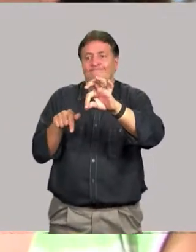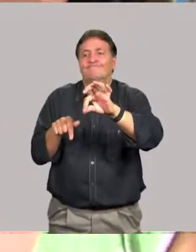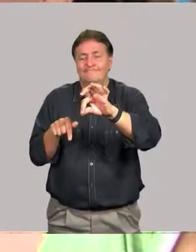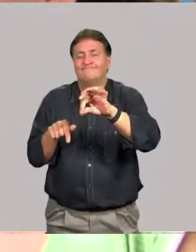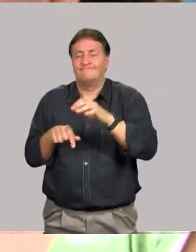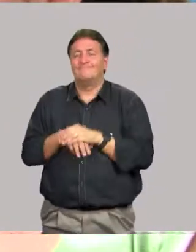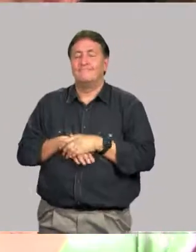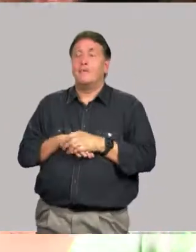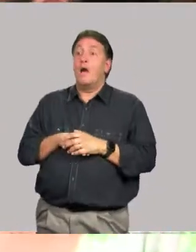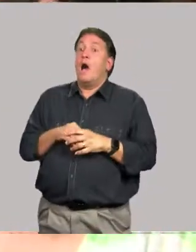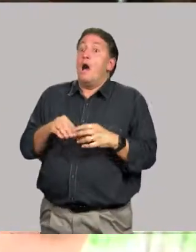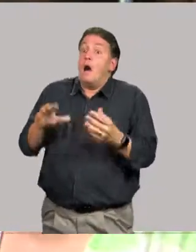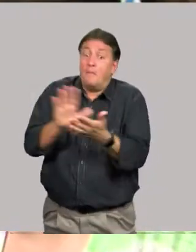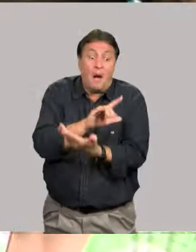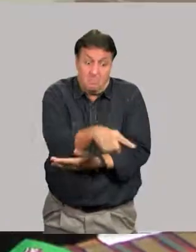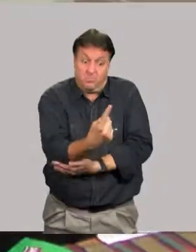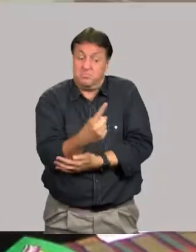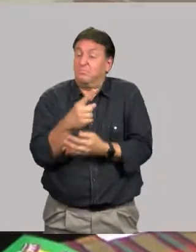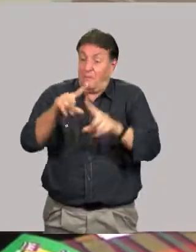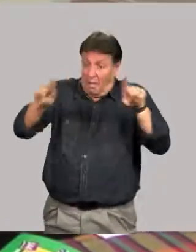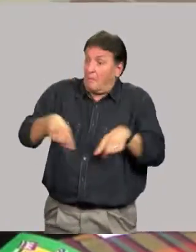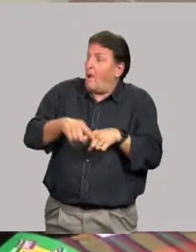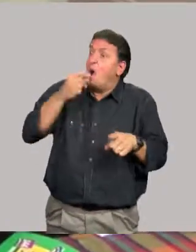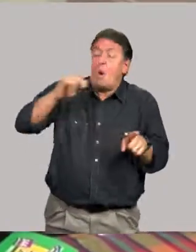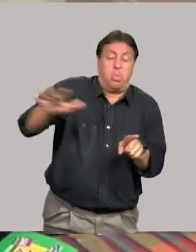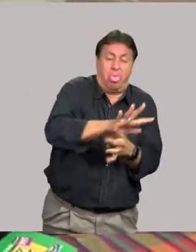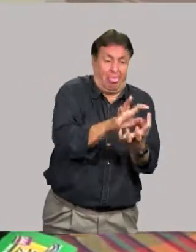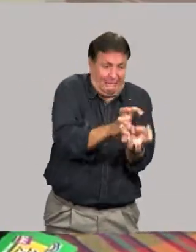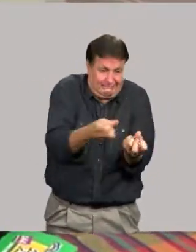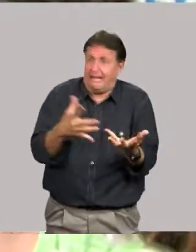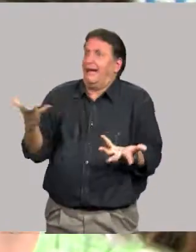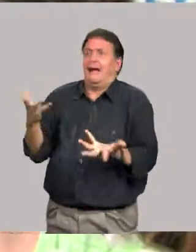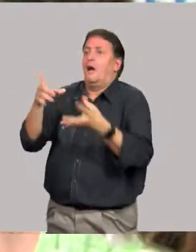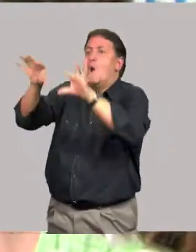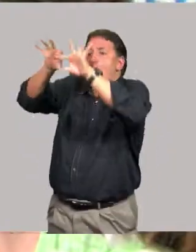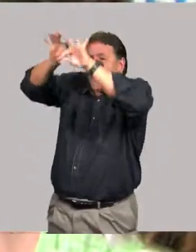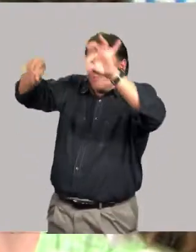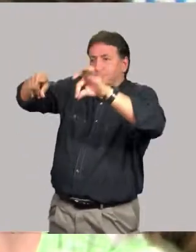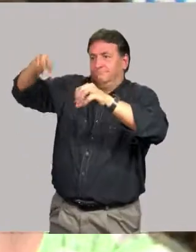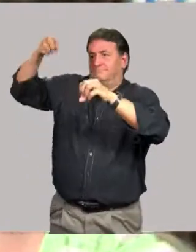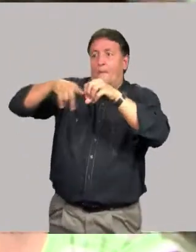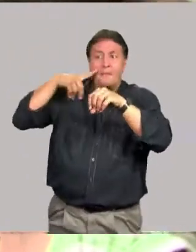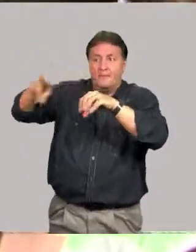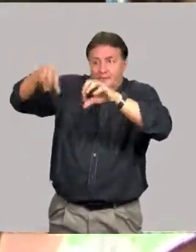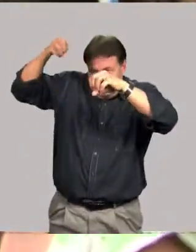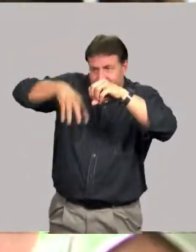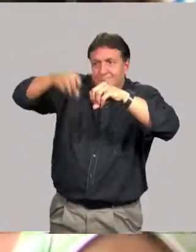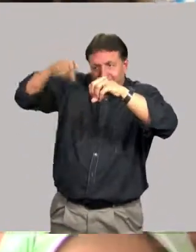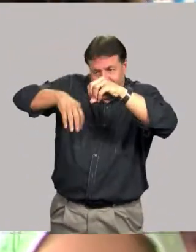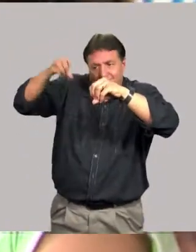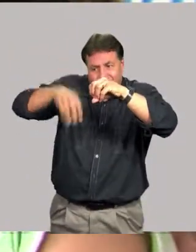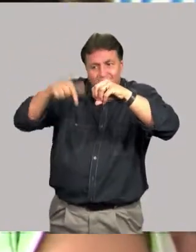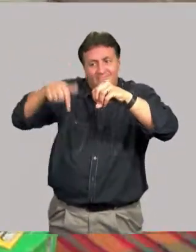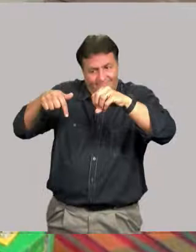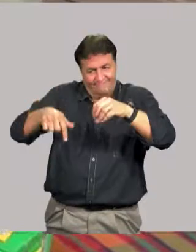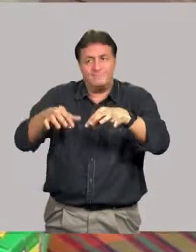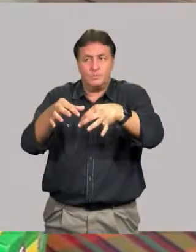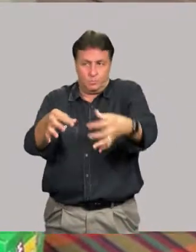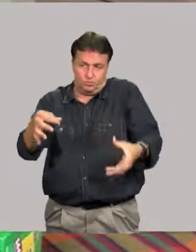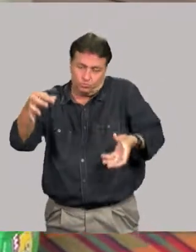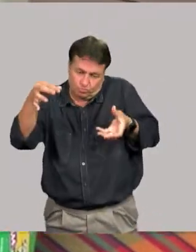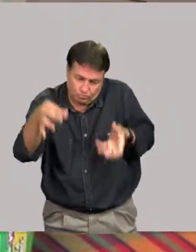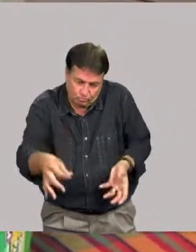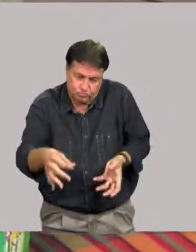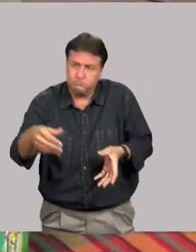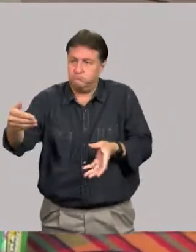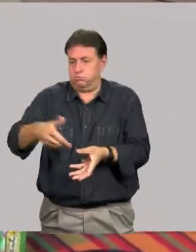list. Now we need to keep them safe. It says in the guide we can use a plastic bag to keep them dry. Oh, that's a great idea. Perfect. Remember,